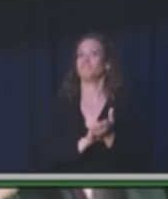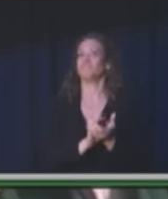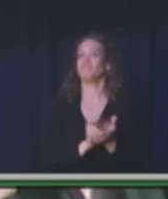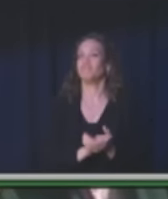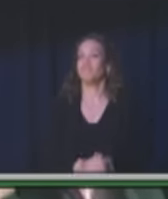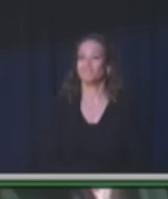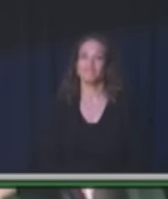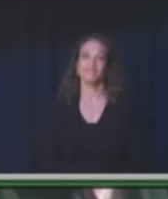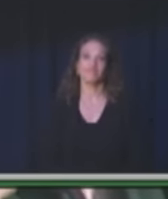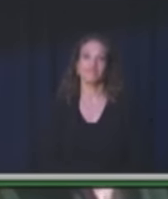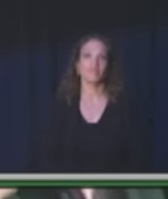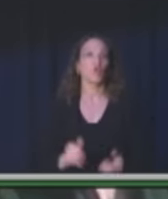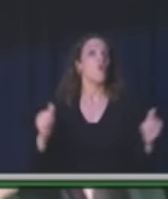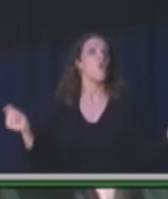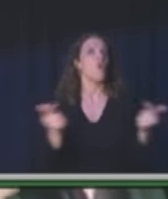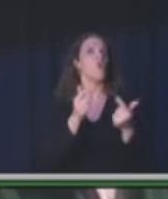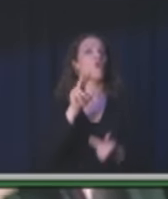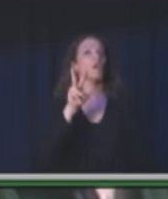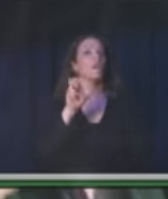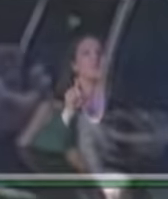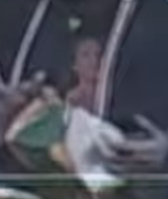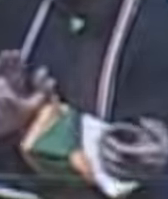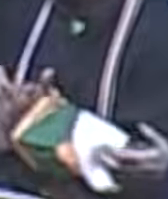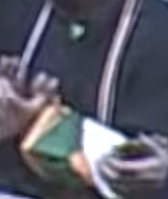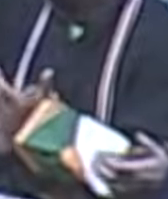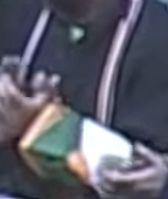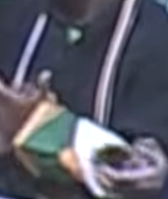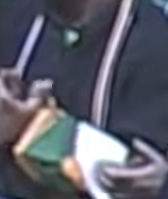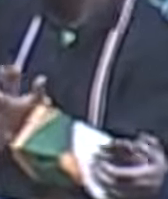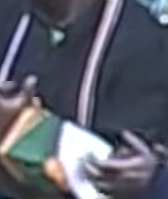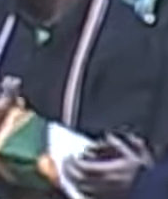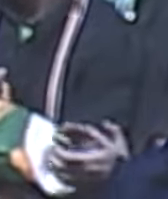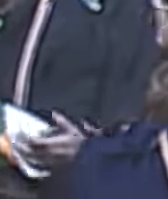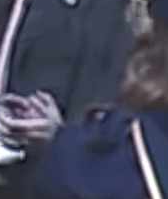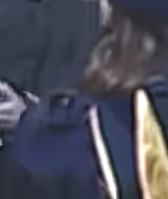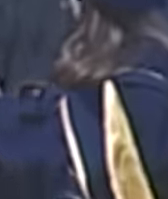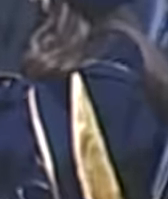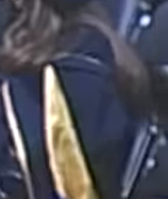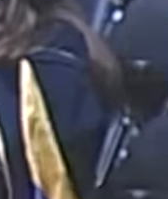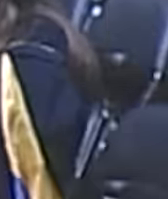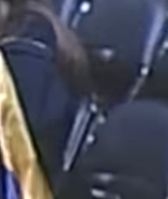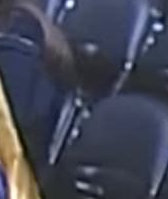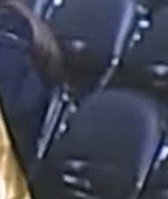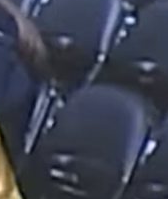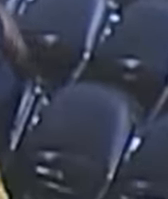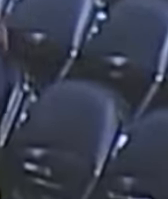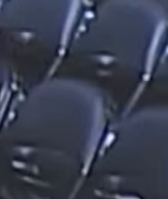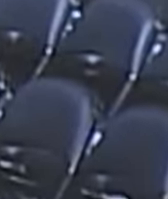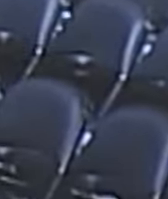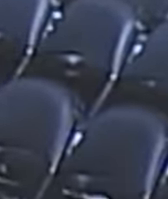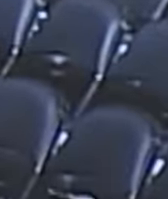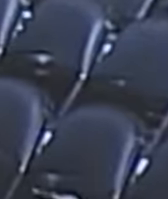And would all of the veterans in the audience please rise?